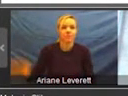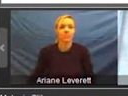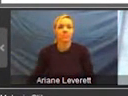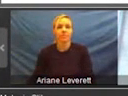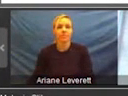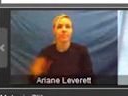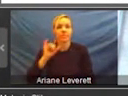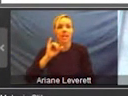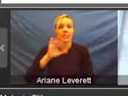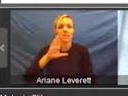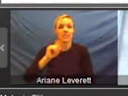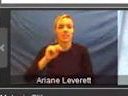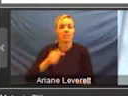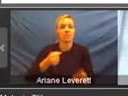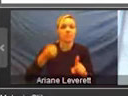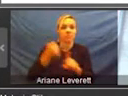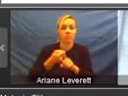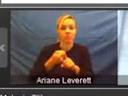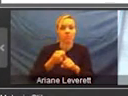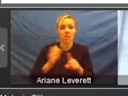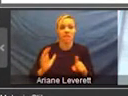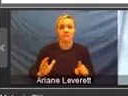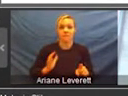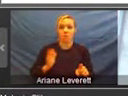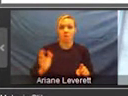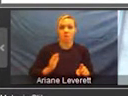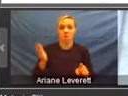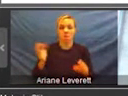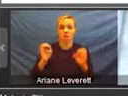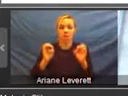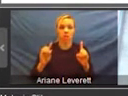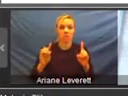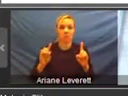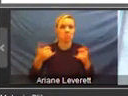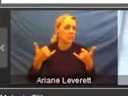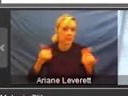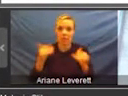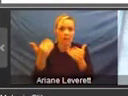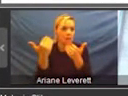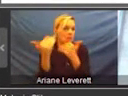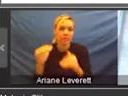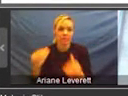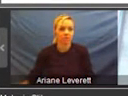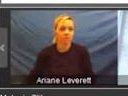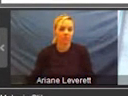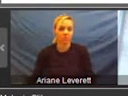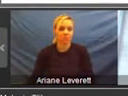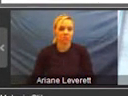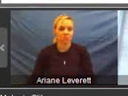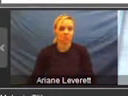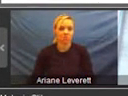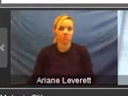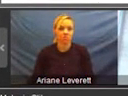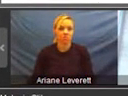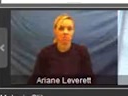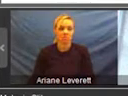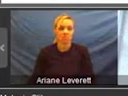education remains limited so far based on the results. And there is no correlation between